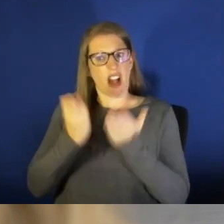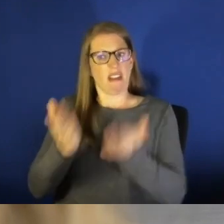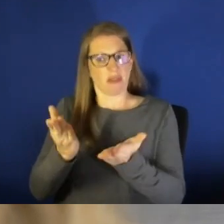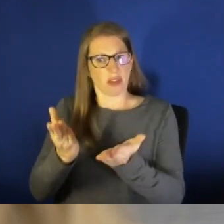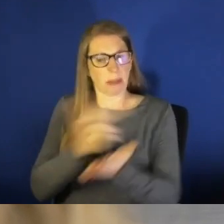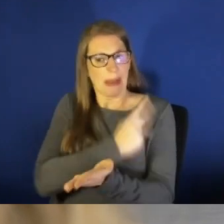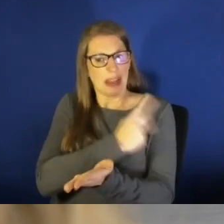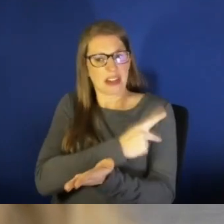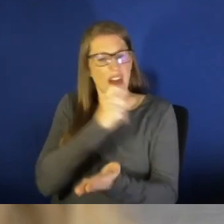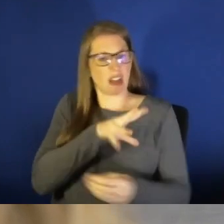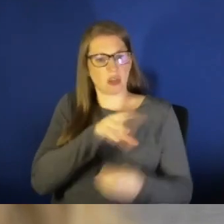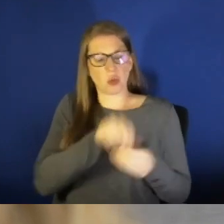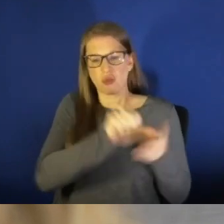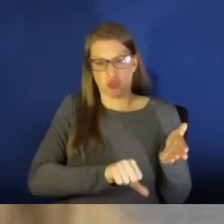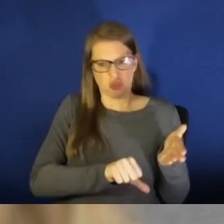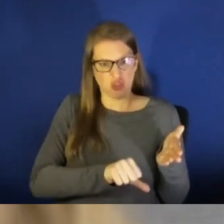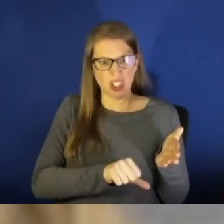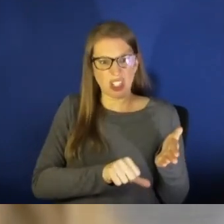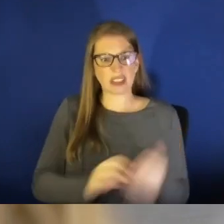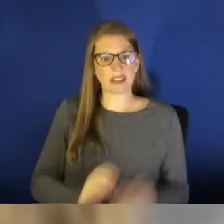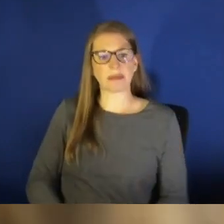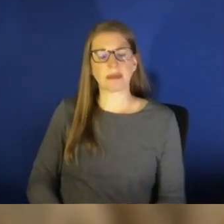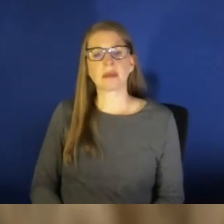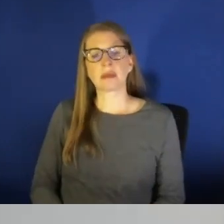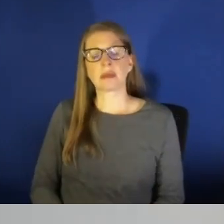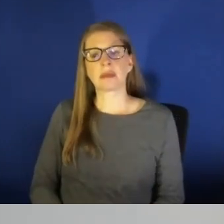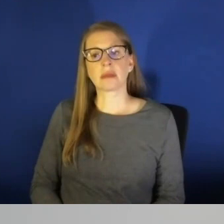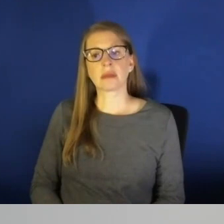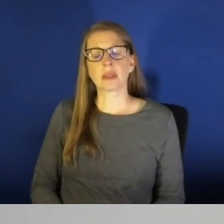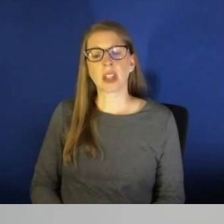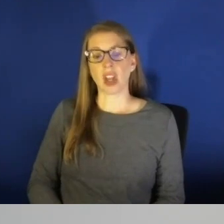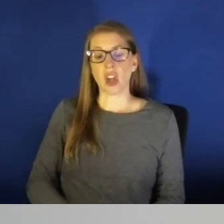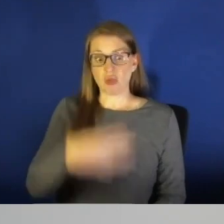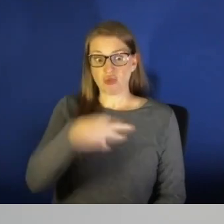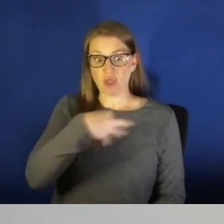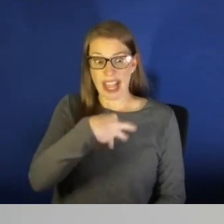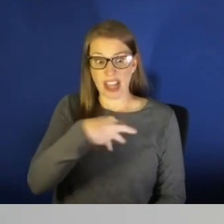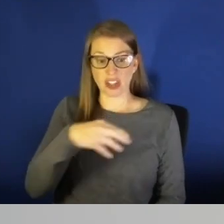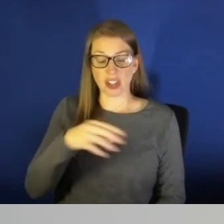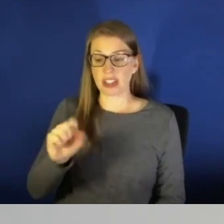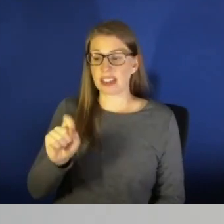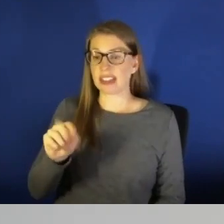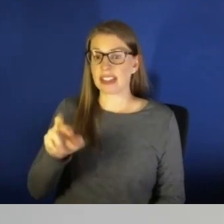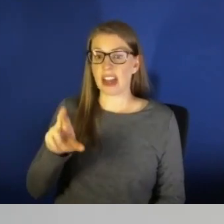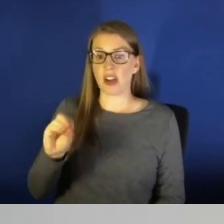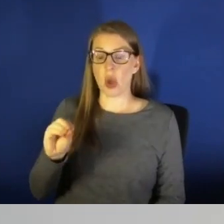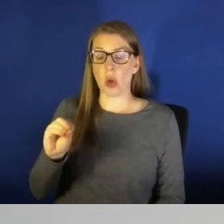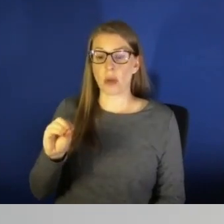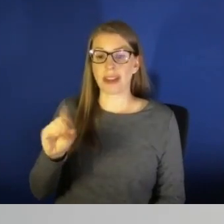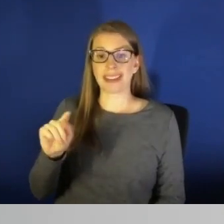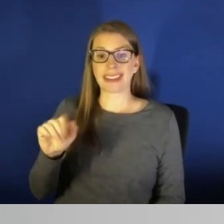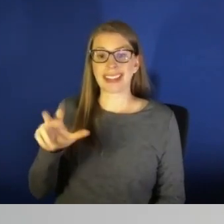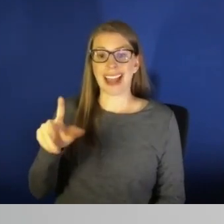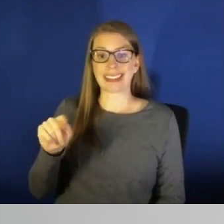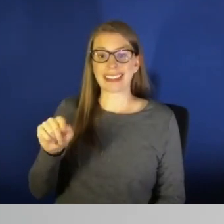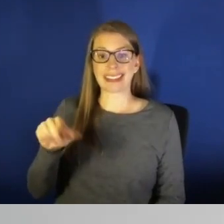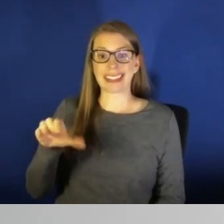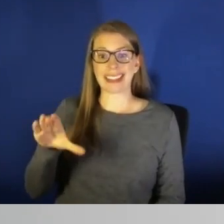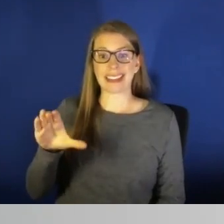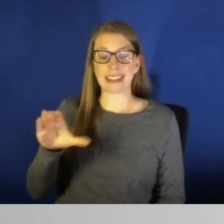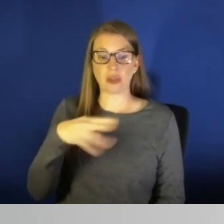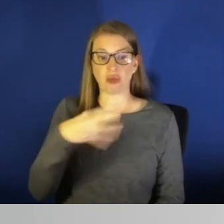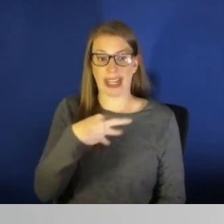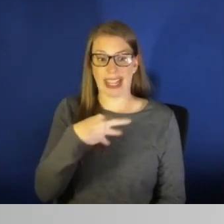surgery per se. We have stereotactic radiation. We have other ways of treating this that can be life-saving, that can deal